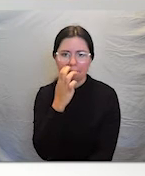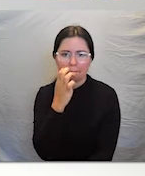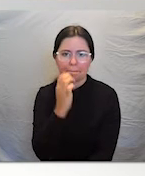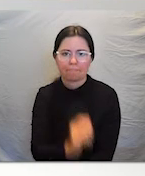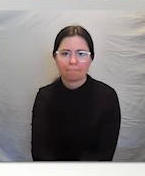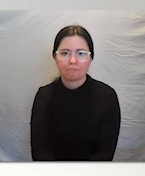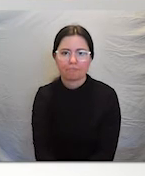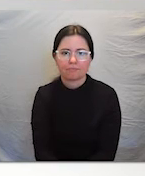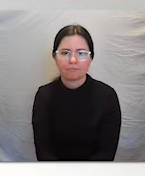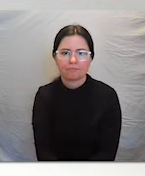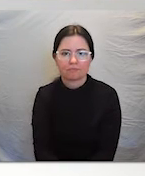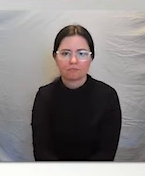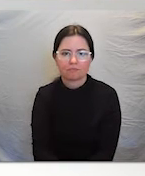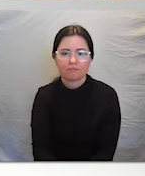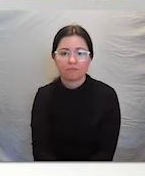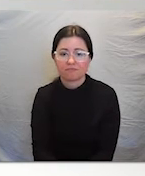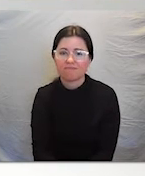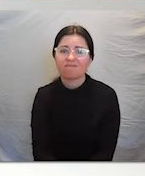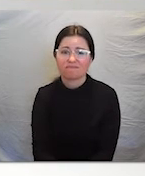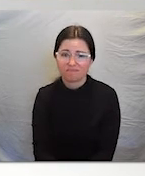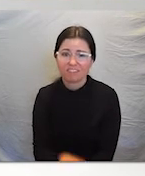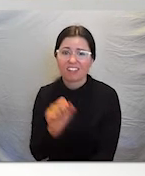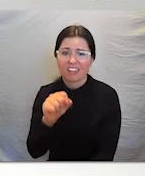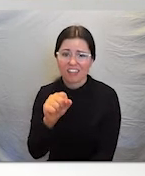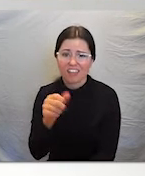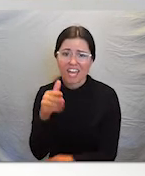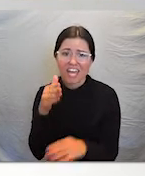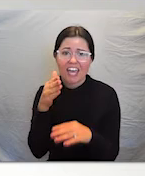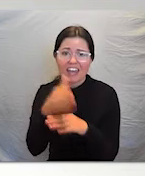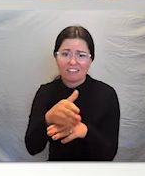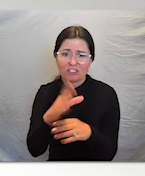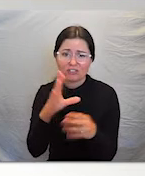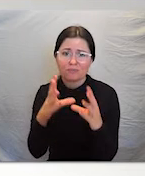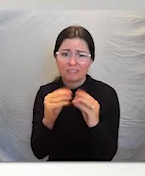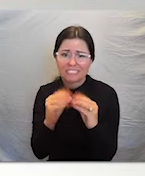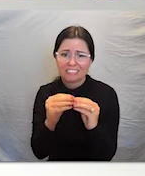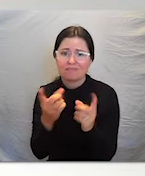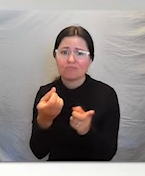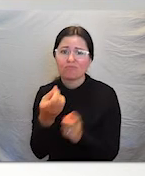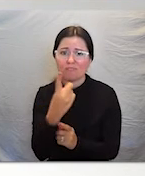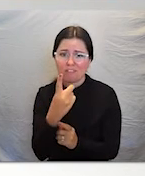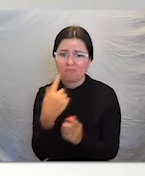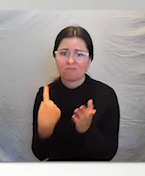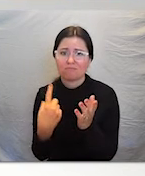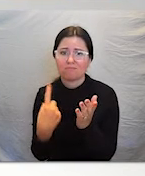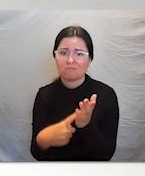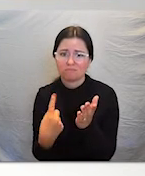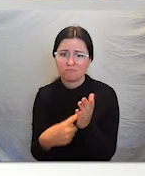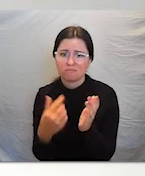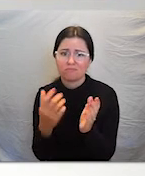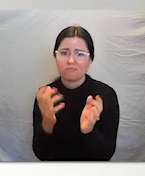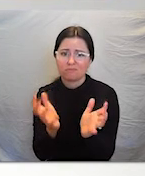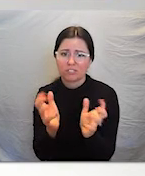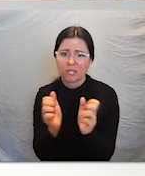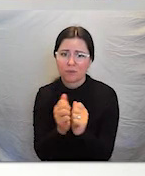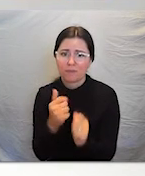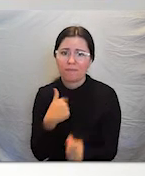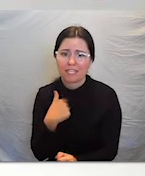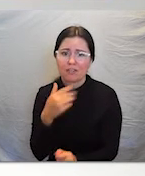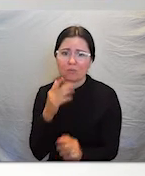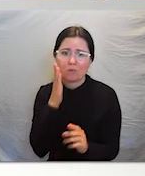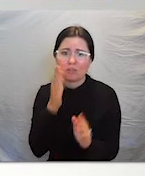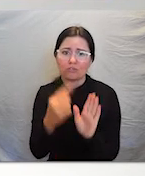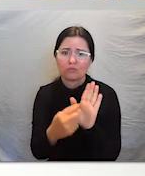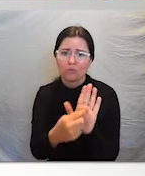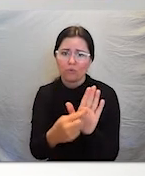pet. This is the truth. Talk to me after, because I may know a few resources that you could use. Folk rehab